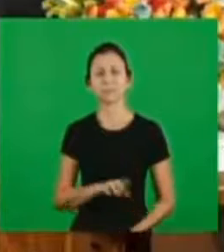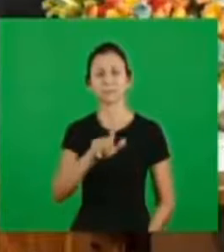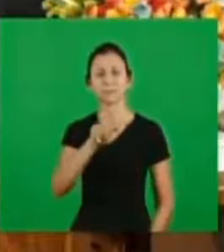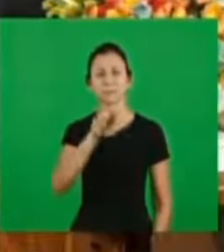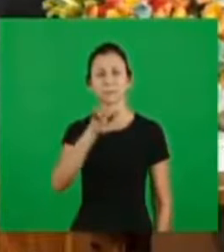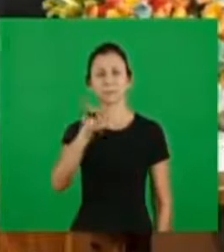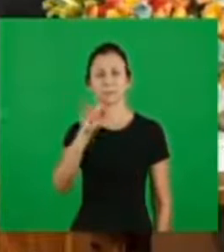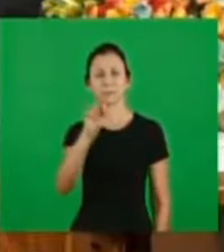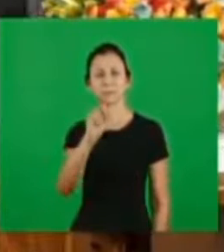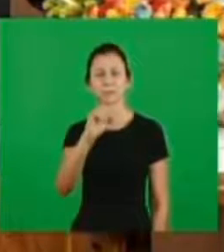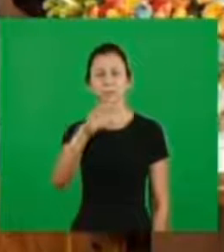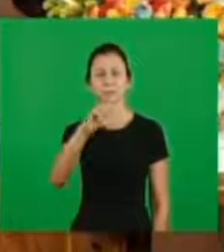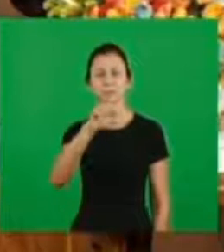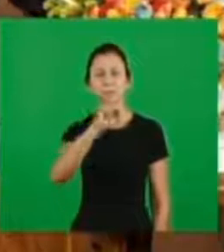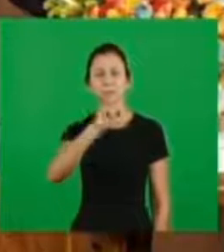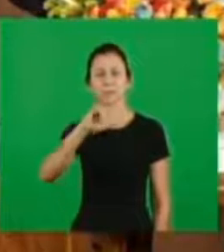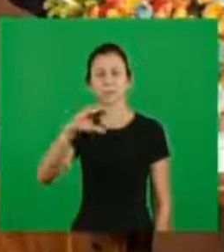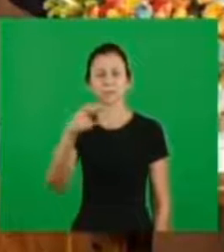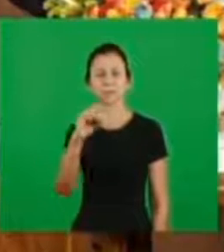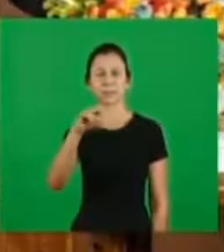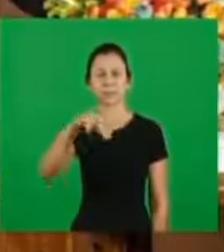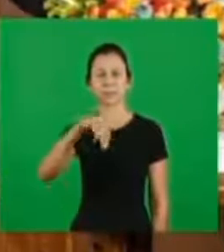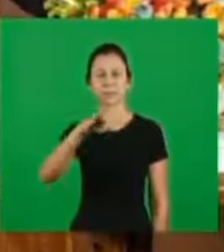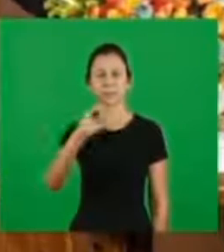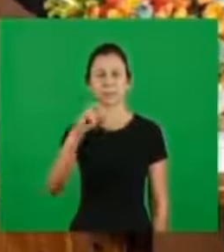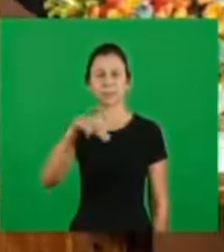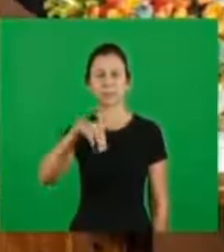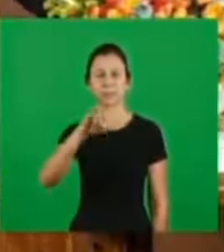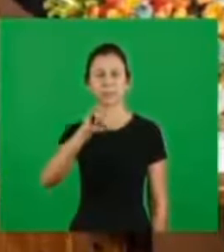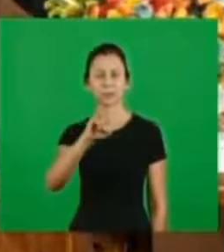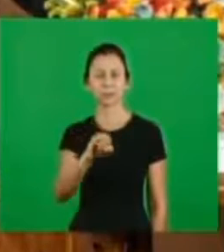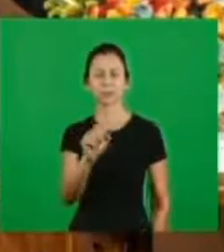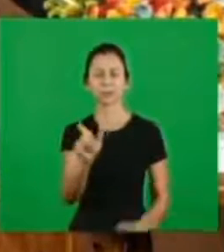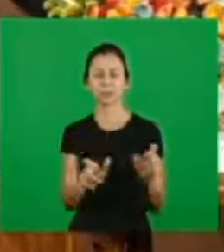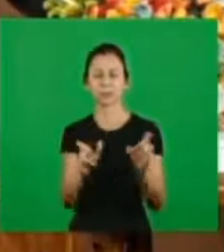That's the name. But Brother Luis, Castro, Naione,